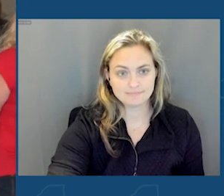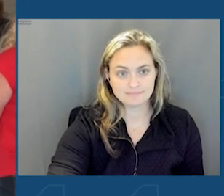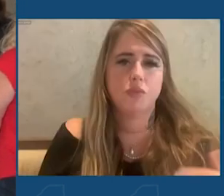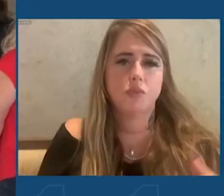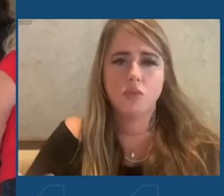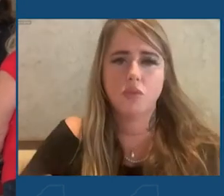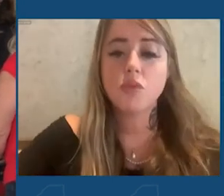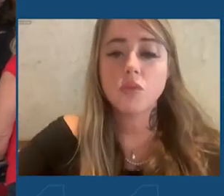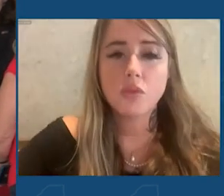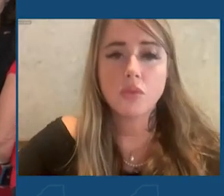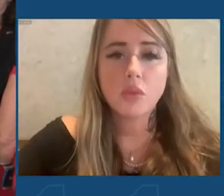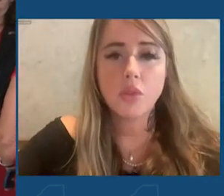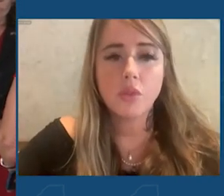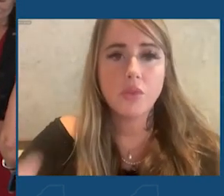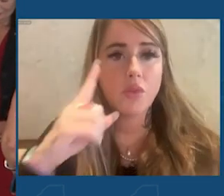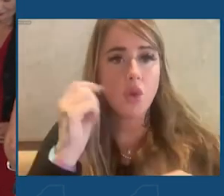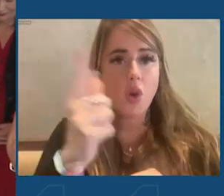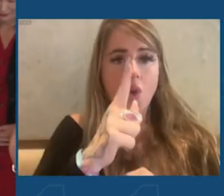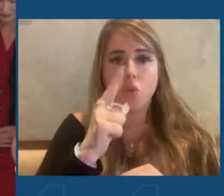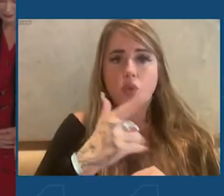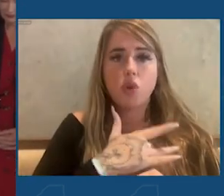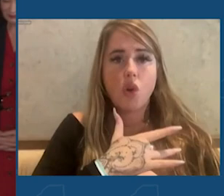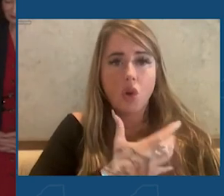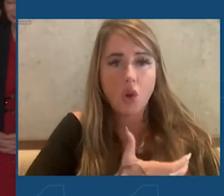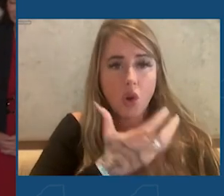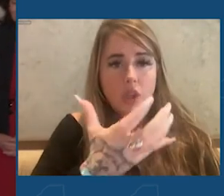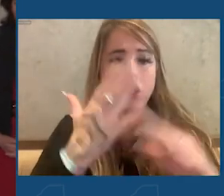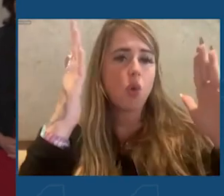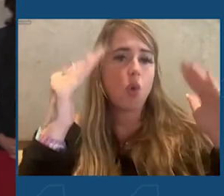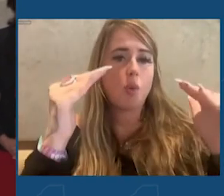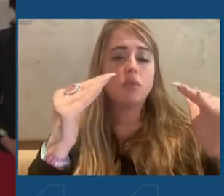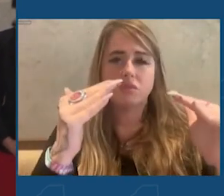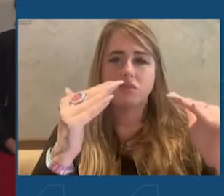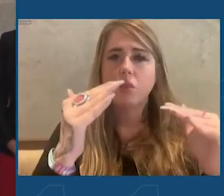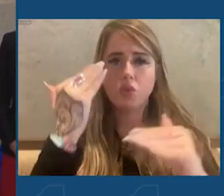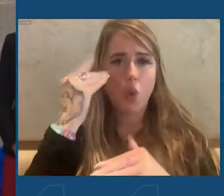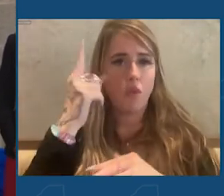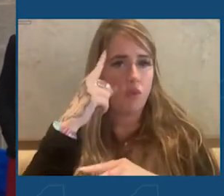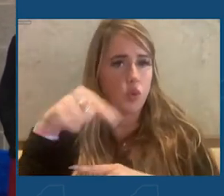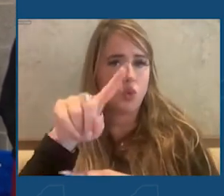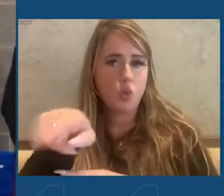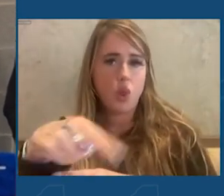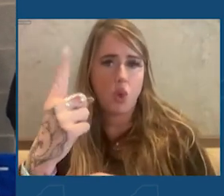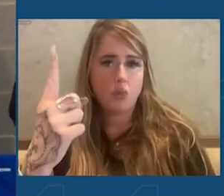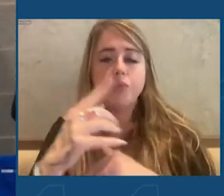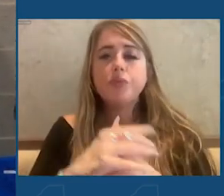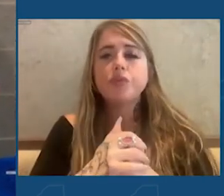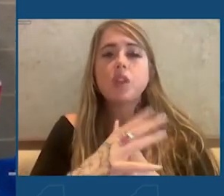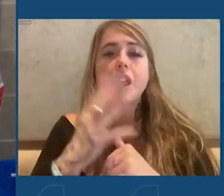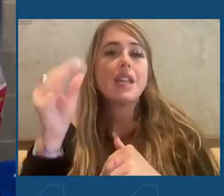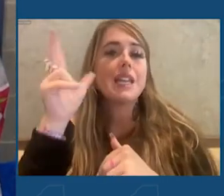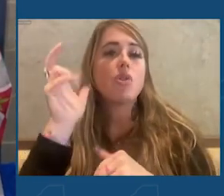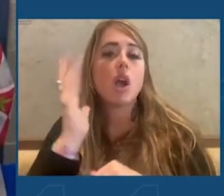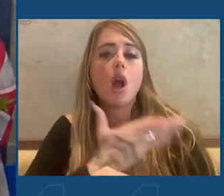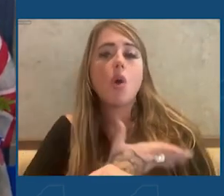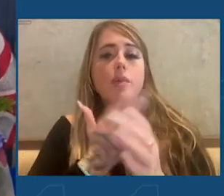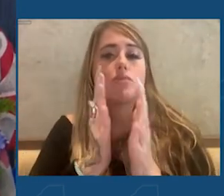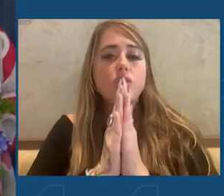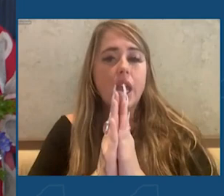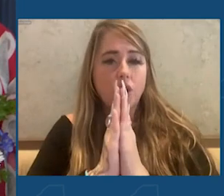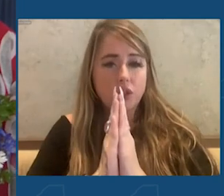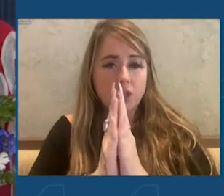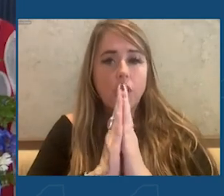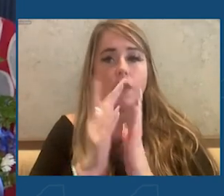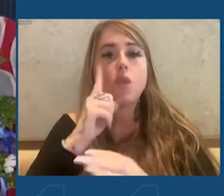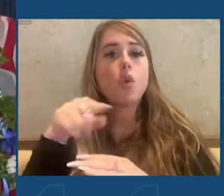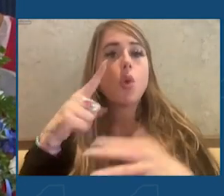country, whose hearts and hopes are known to you alone. Hear our prayer for those brave men